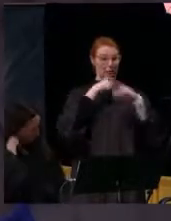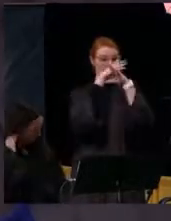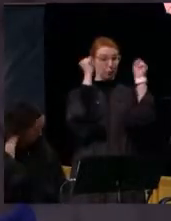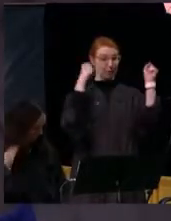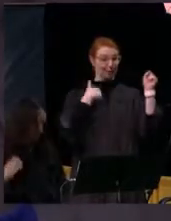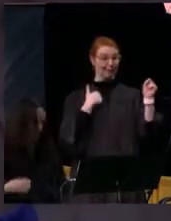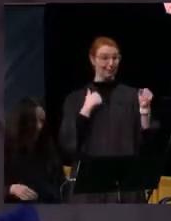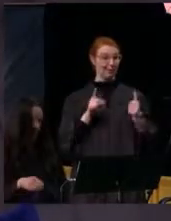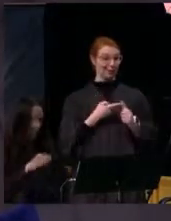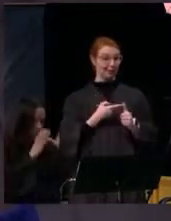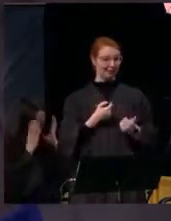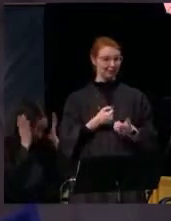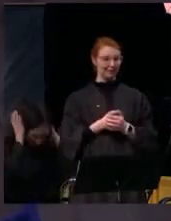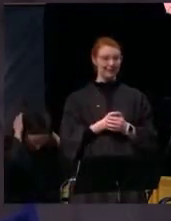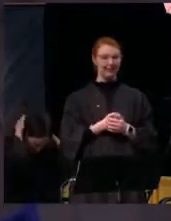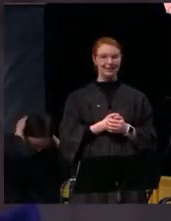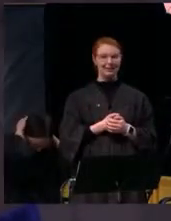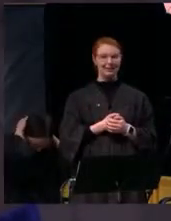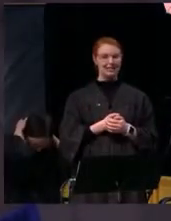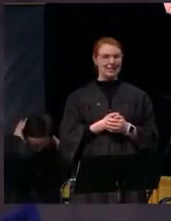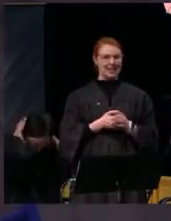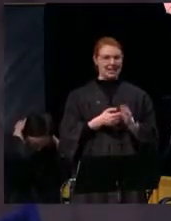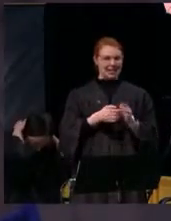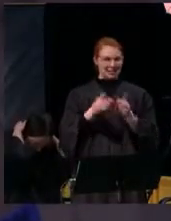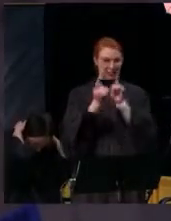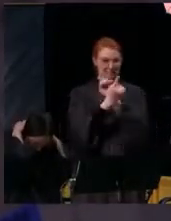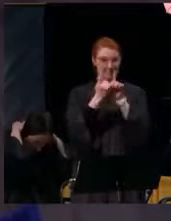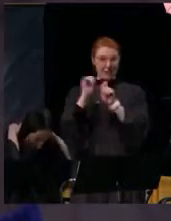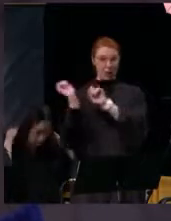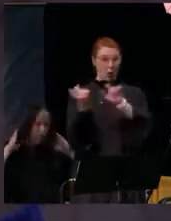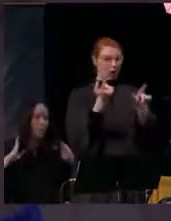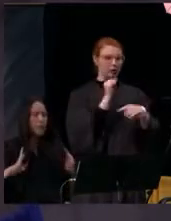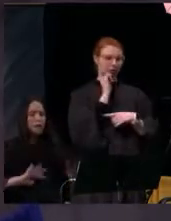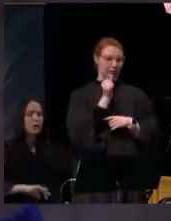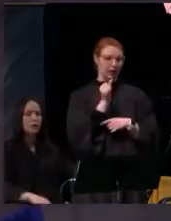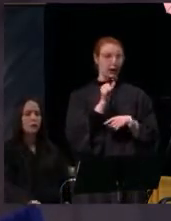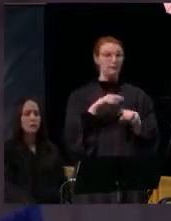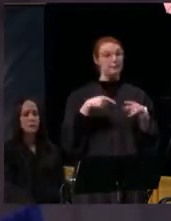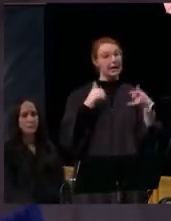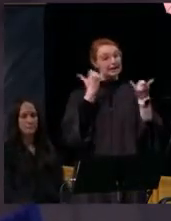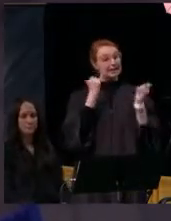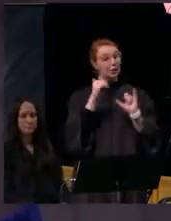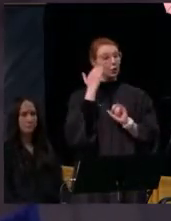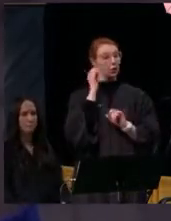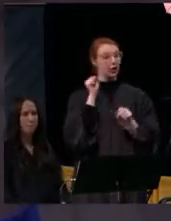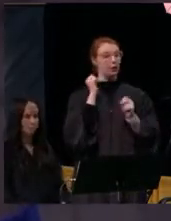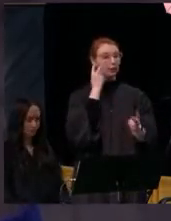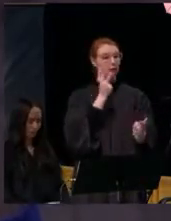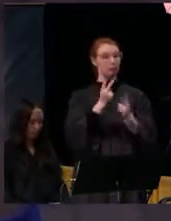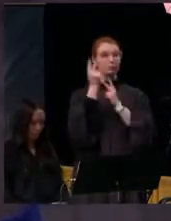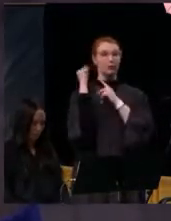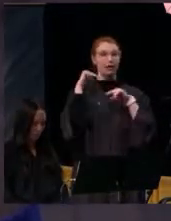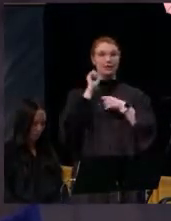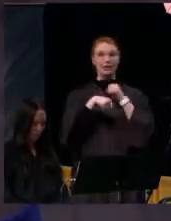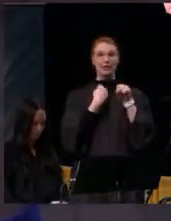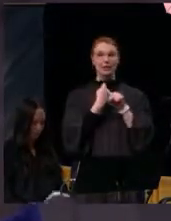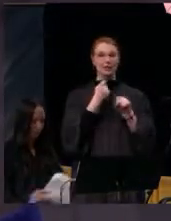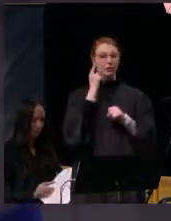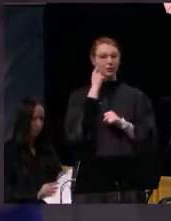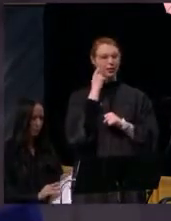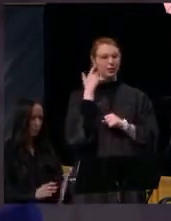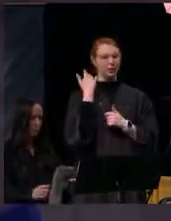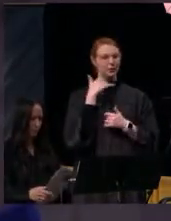Schools. Although I don't know all of you personally, I know that I'll be able to look back on each of your successes and share how proud we